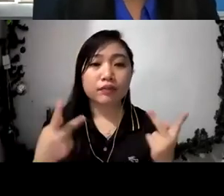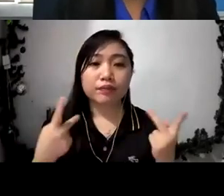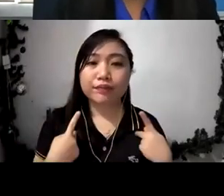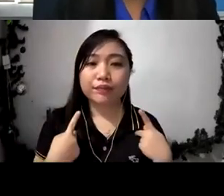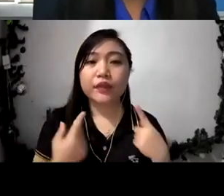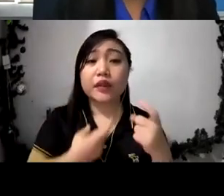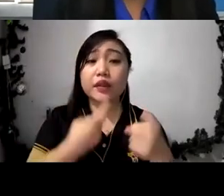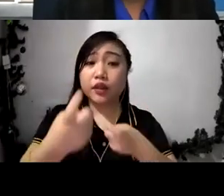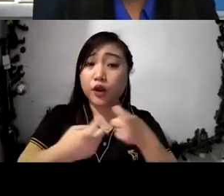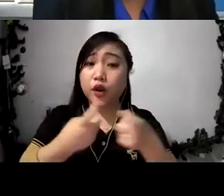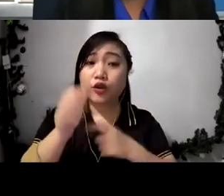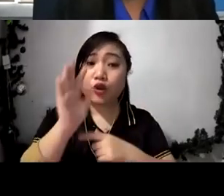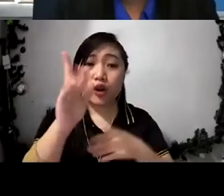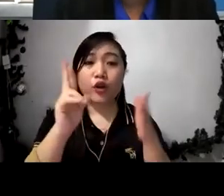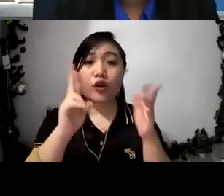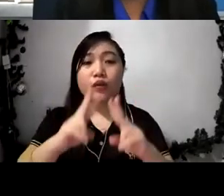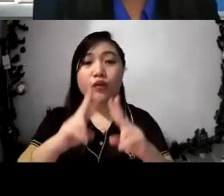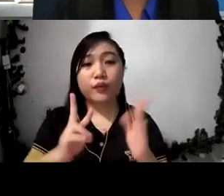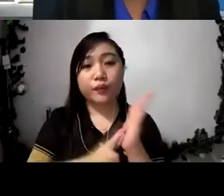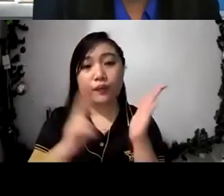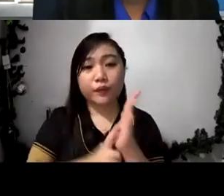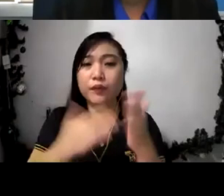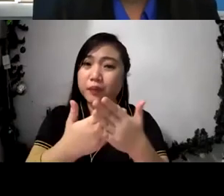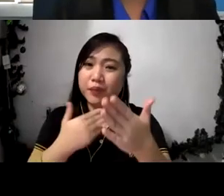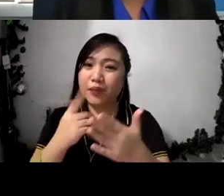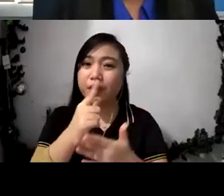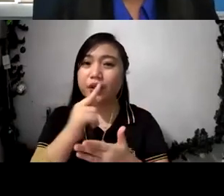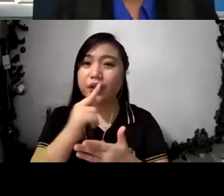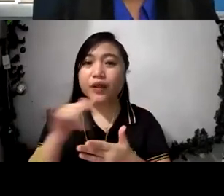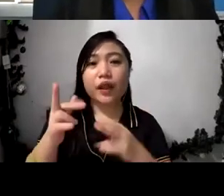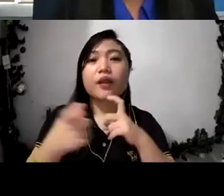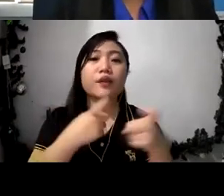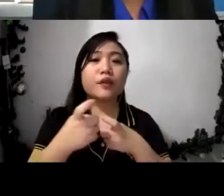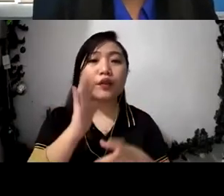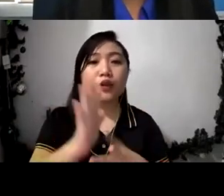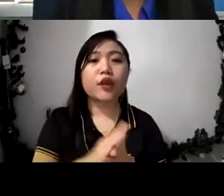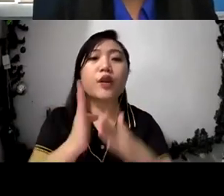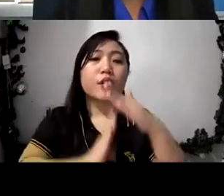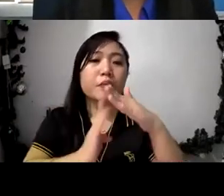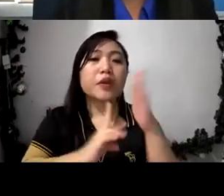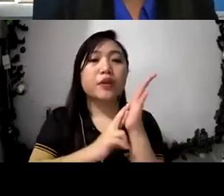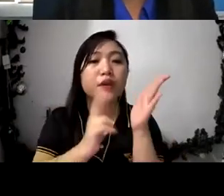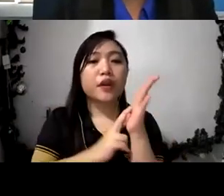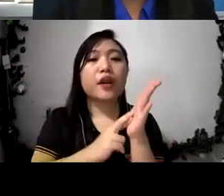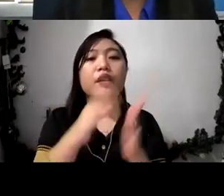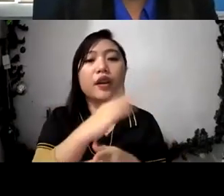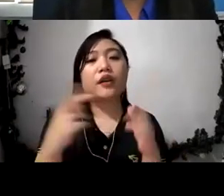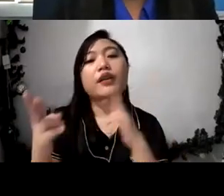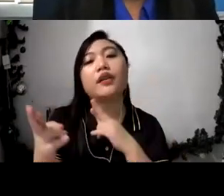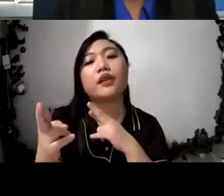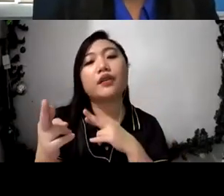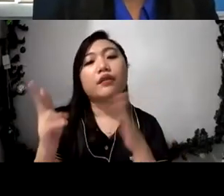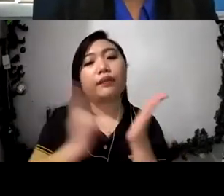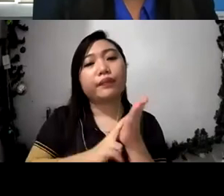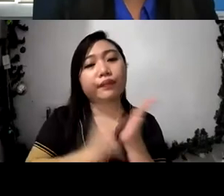be entitled Control Your Records Before They Control You, the Basics of Records Management and Records Control,